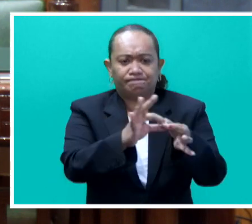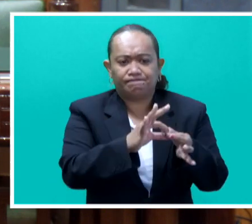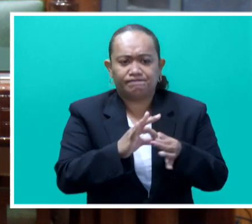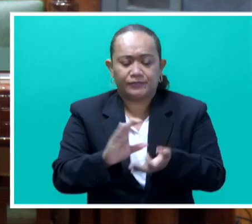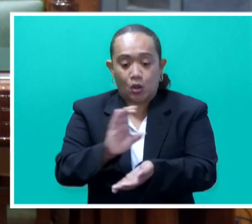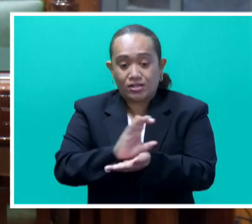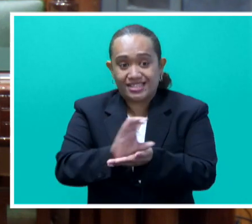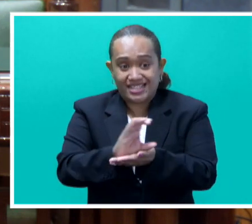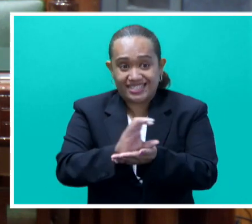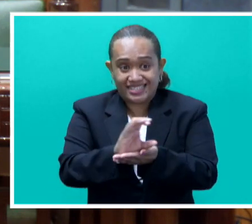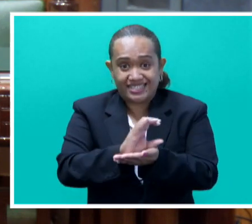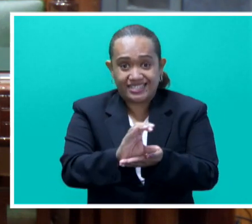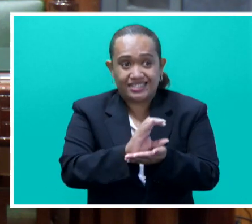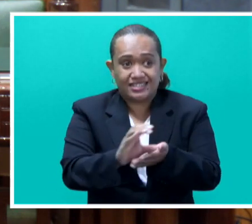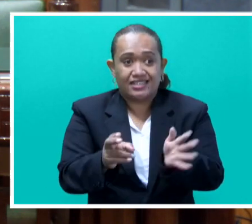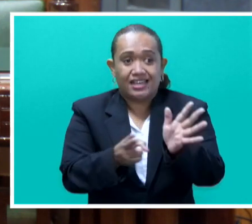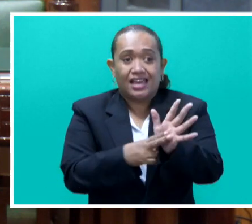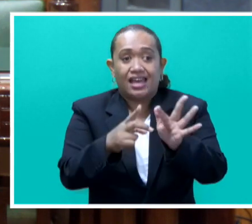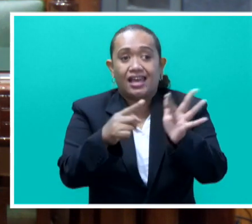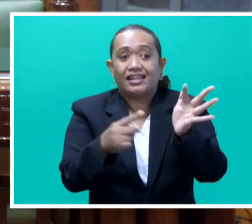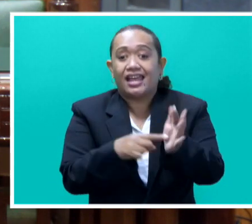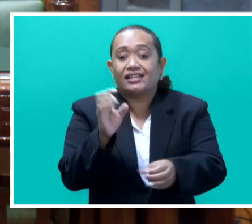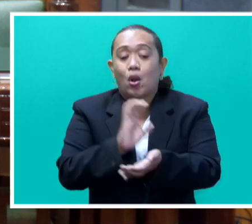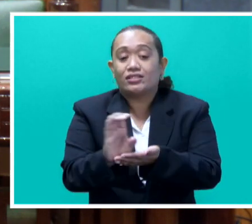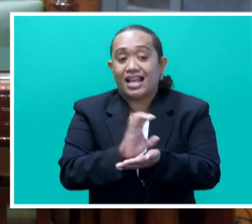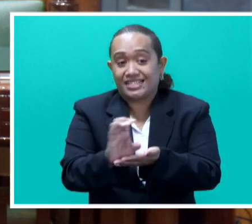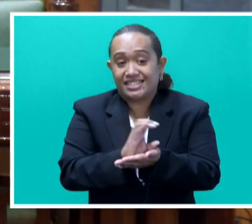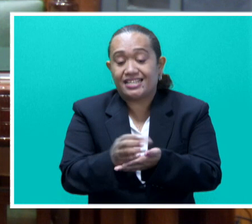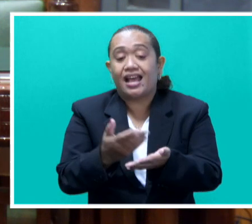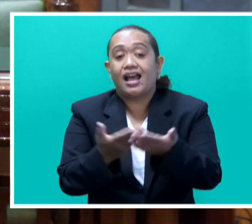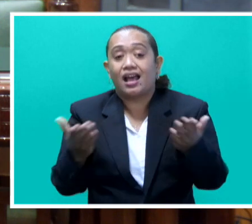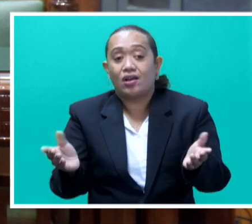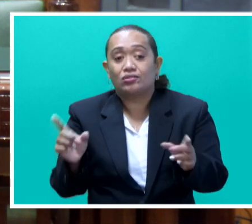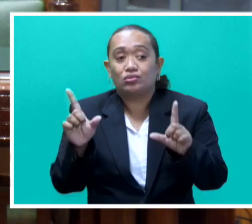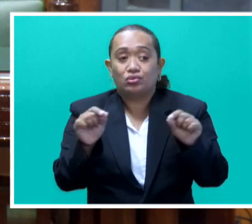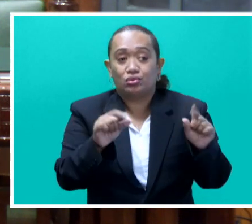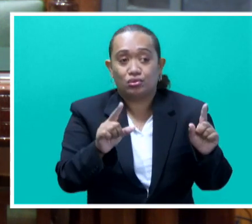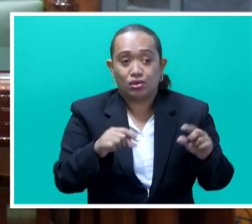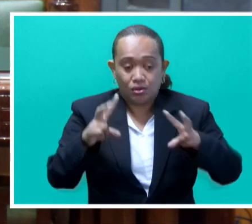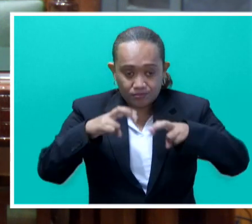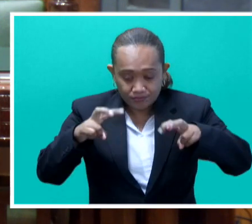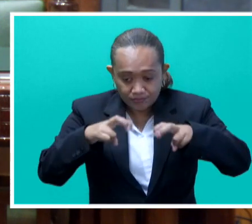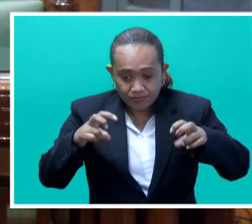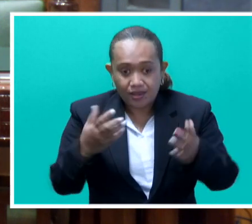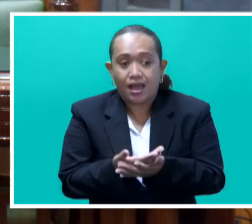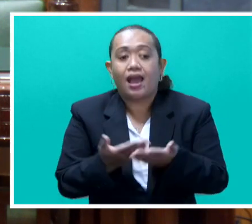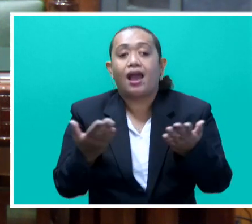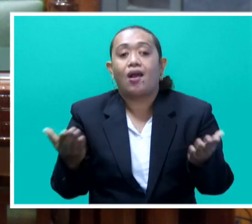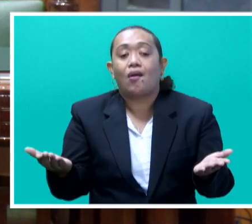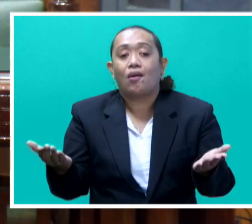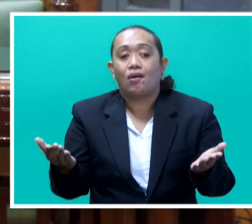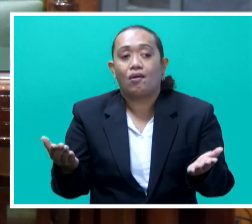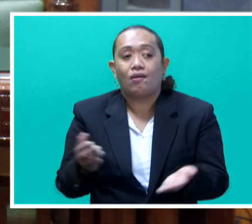the review of both acts. A thorough desktop research was undertaken to understand and benchmark international